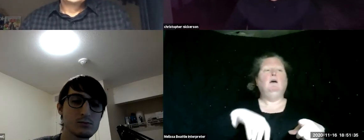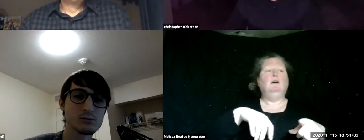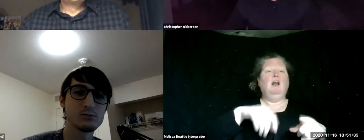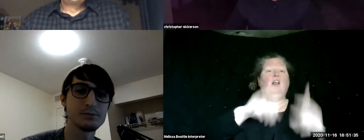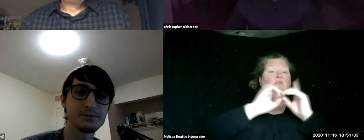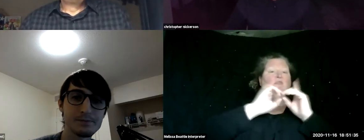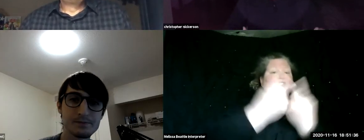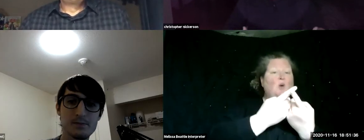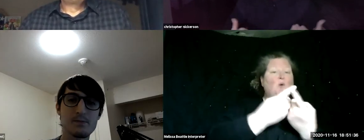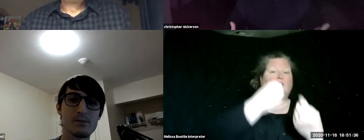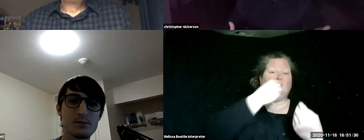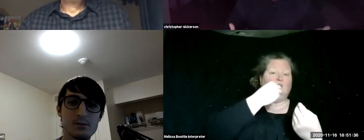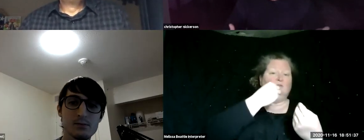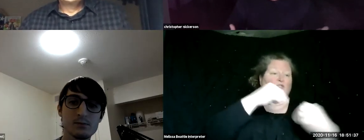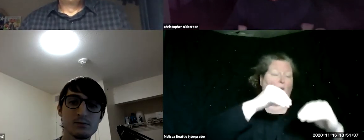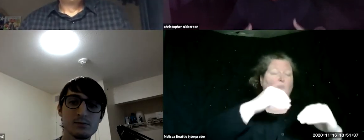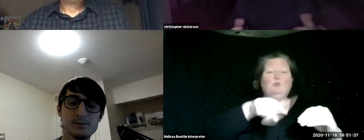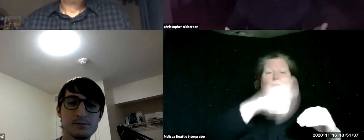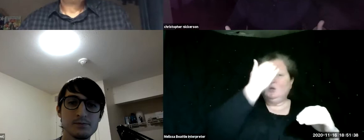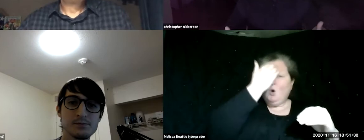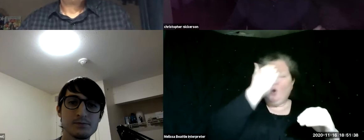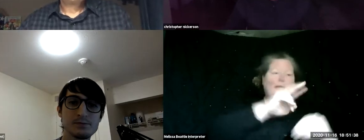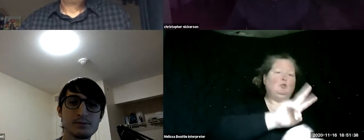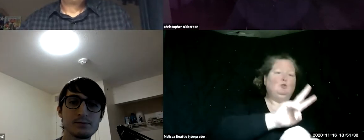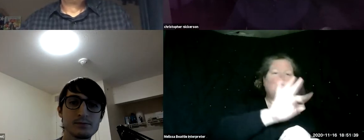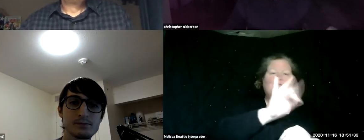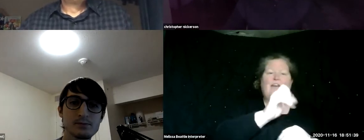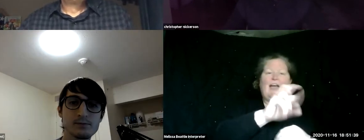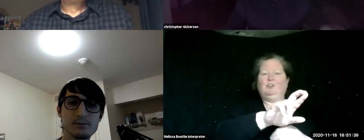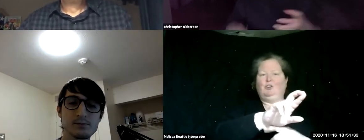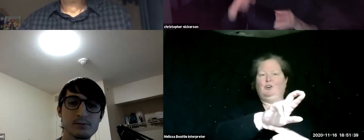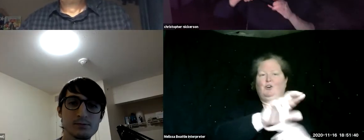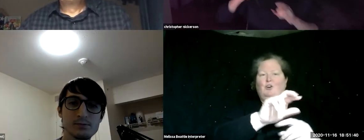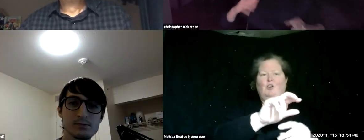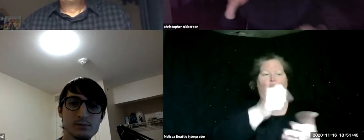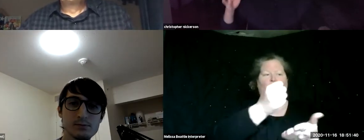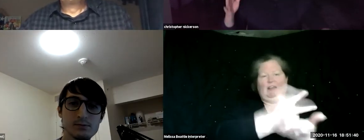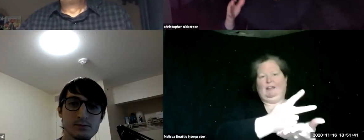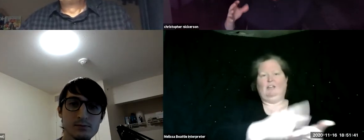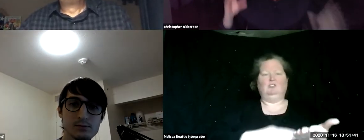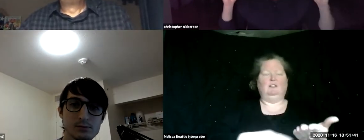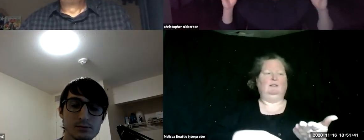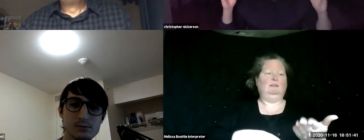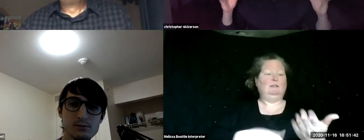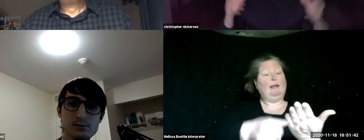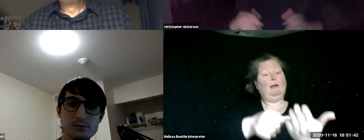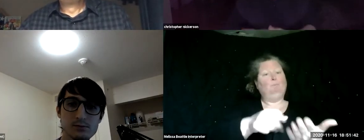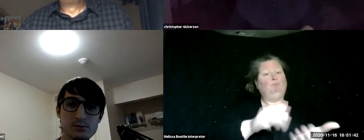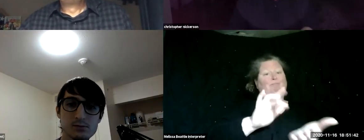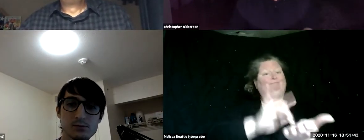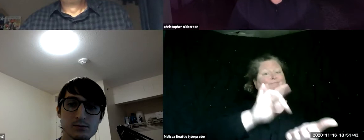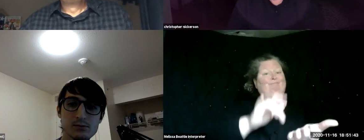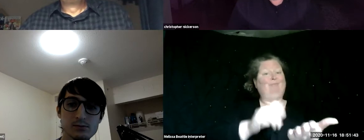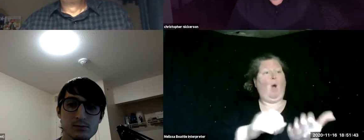what two-factor is? They understand that it's really not this like super complicated thing. You just like grab your phone and hit a button and you're magically like way more